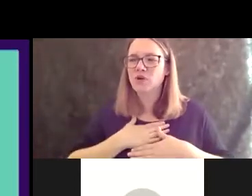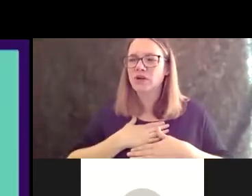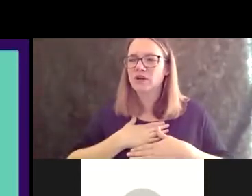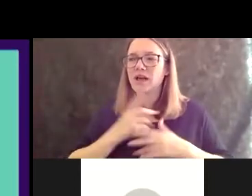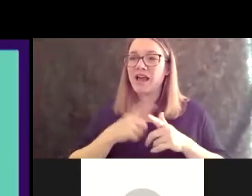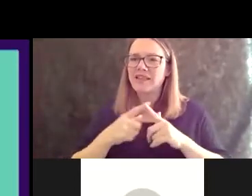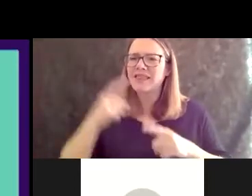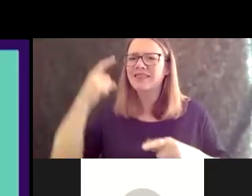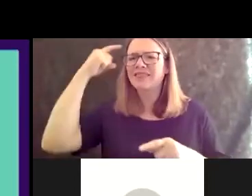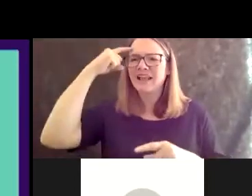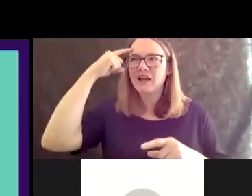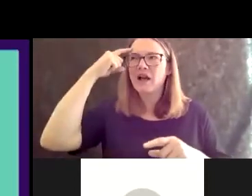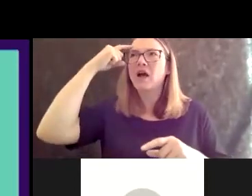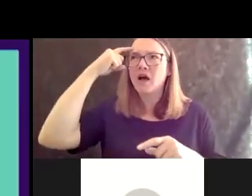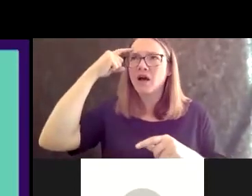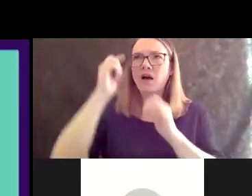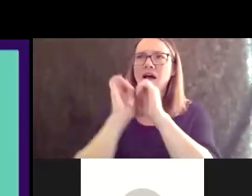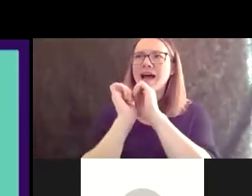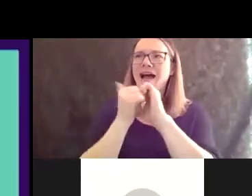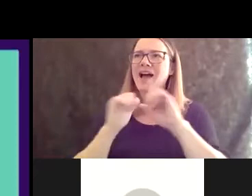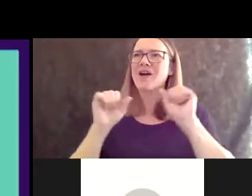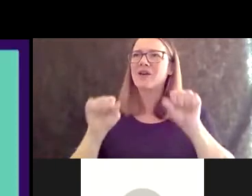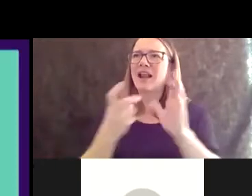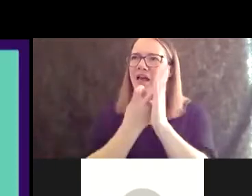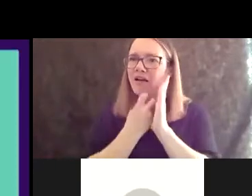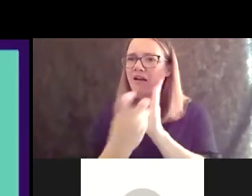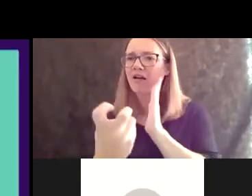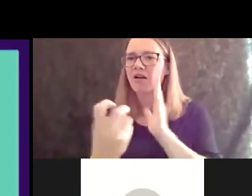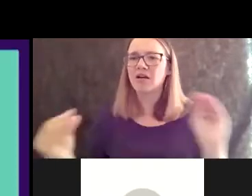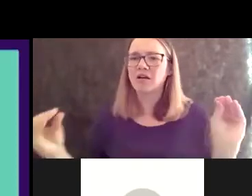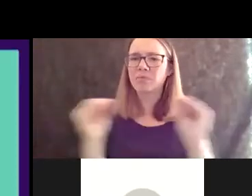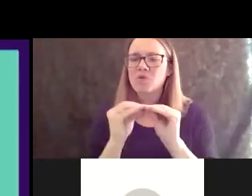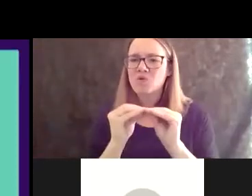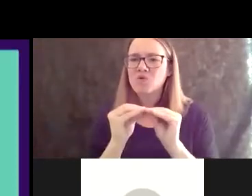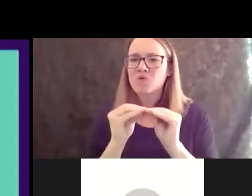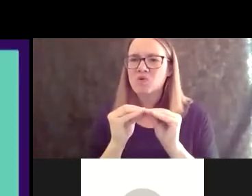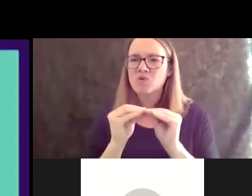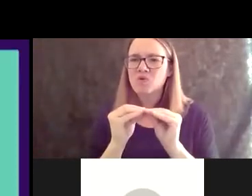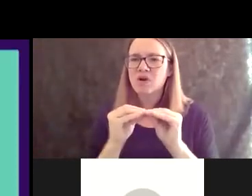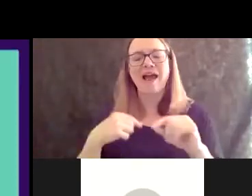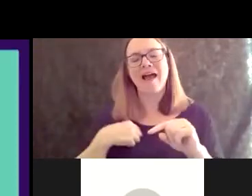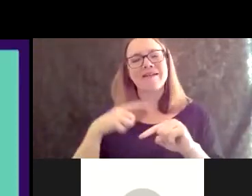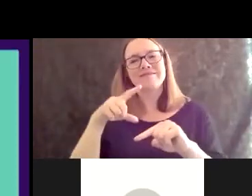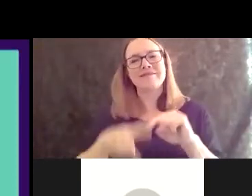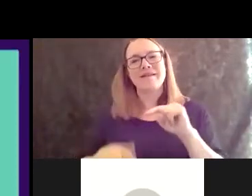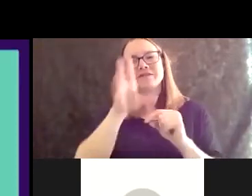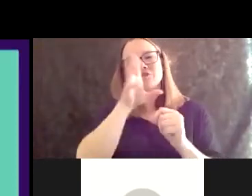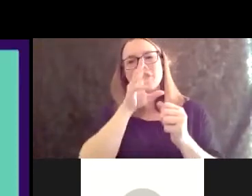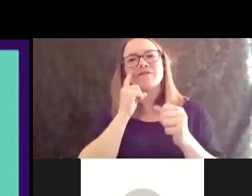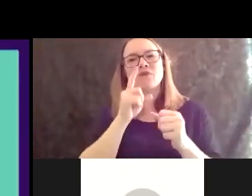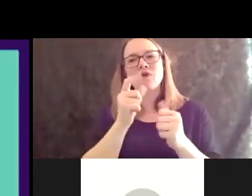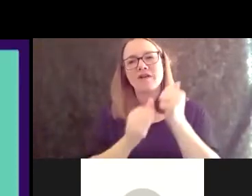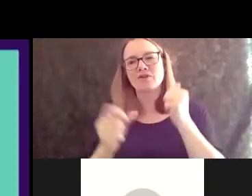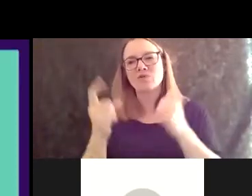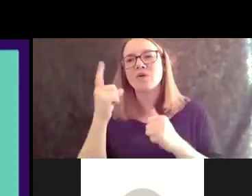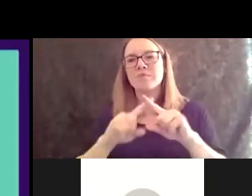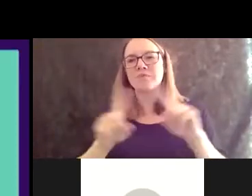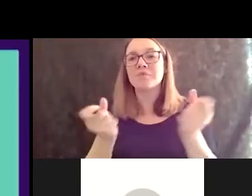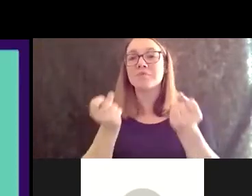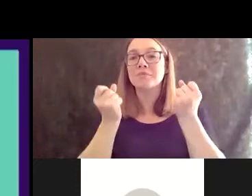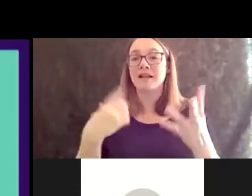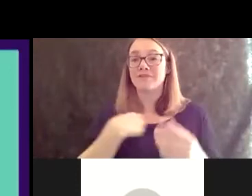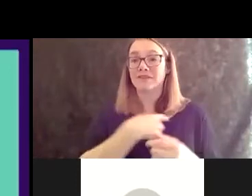little bit more. I mean, we have time to, I know I can't speak for everyone, but I know a lot of us do have this time.